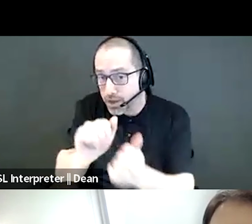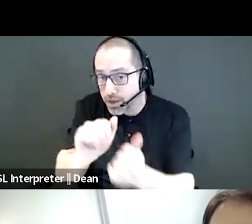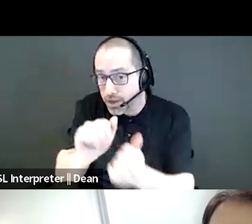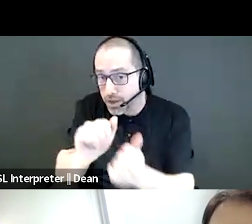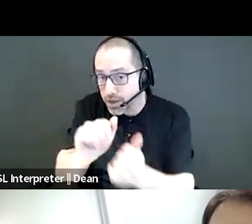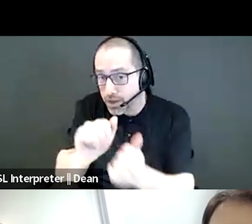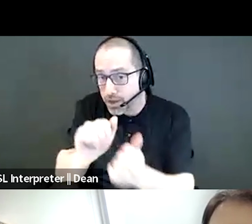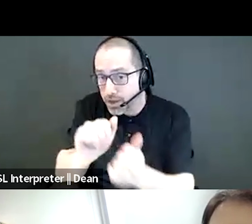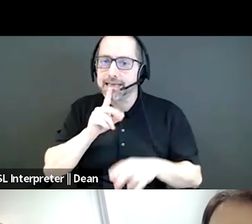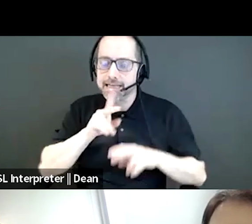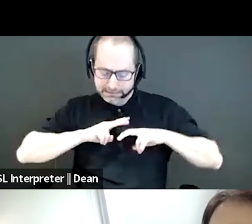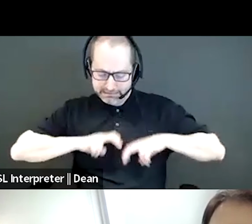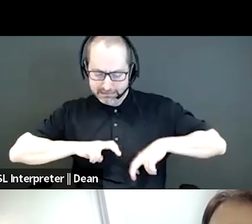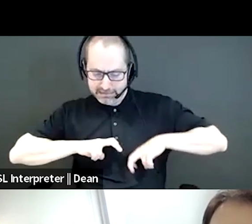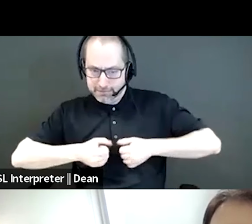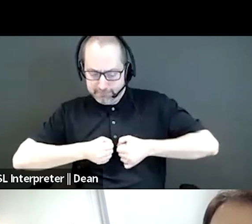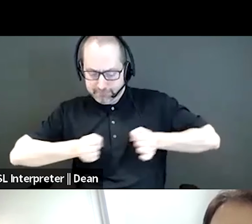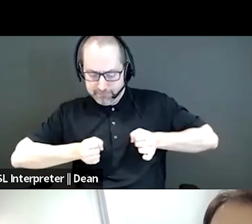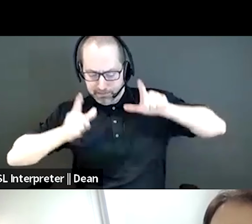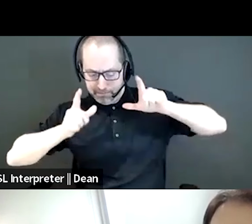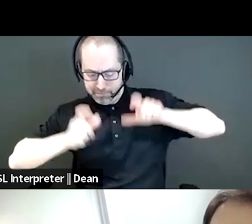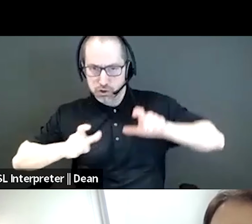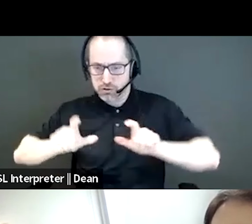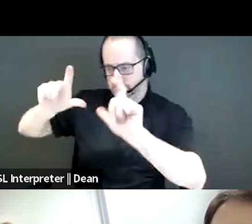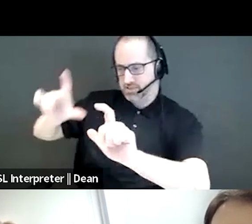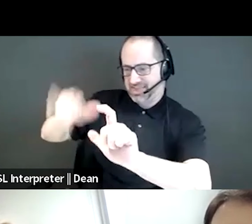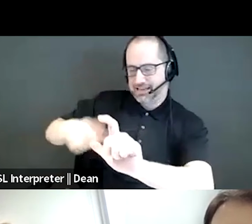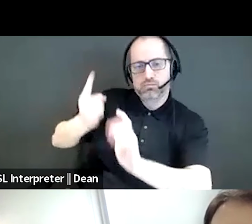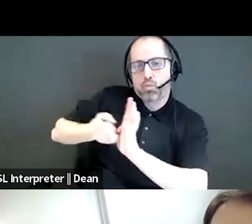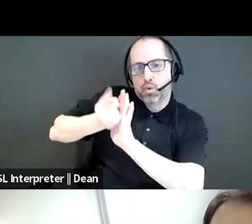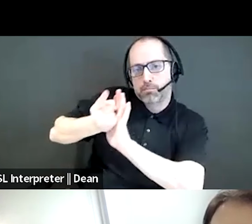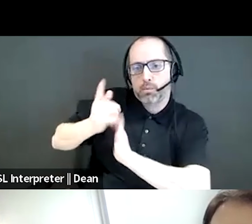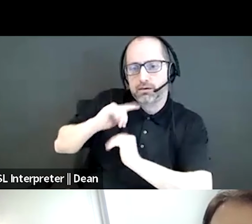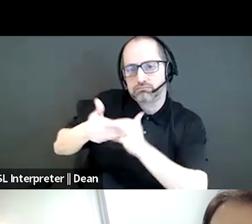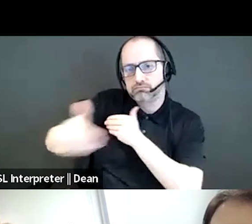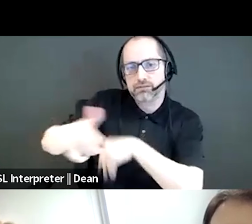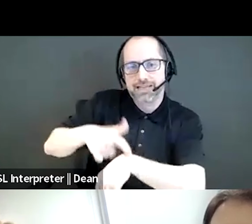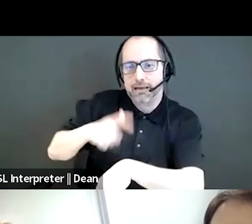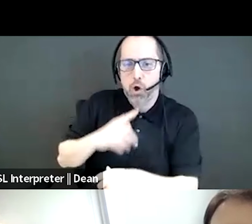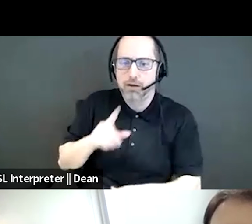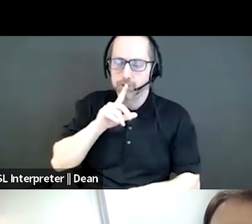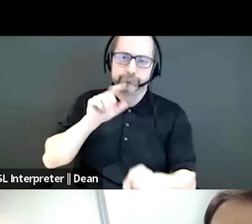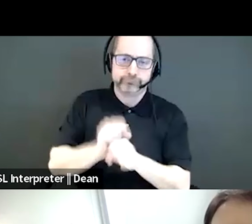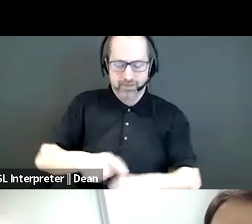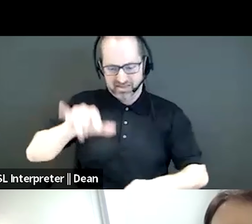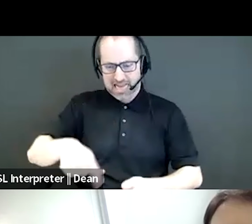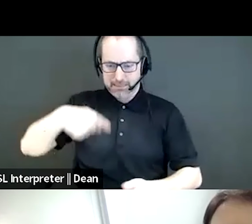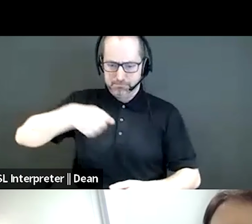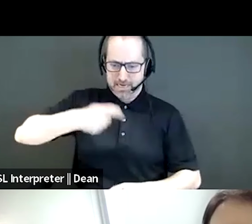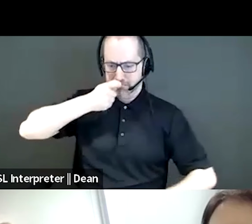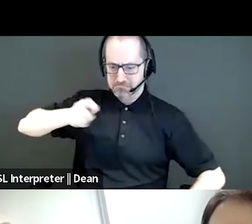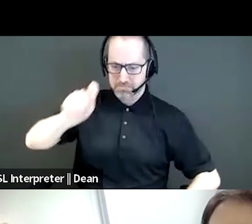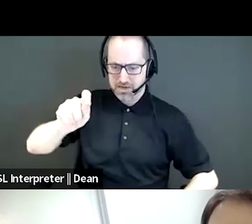that this is always how I am. So you mentioned, Madeline, that you consider yourself to be